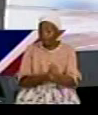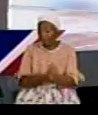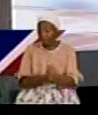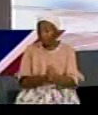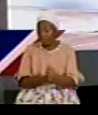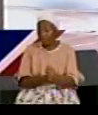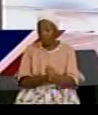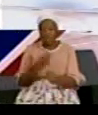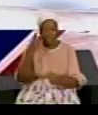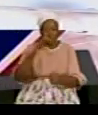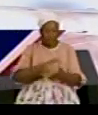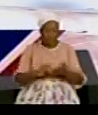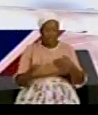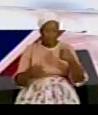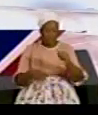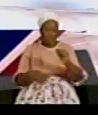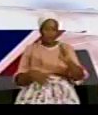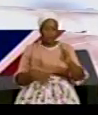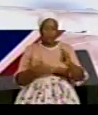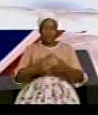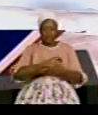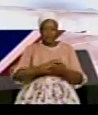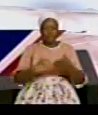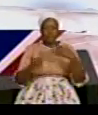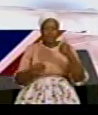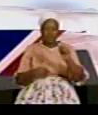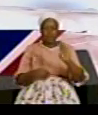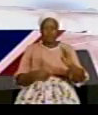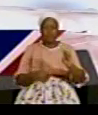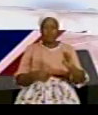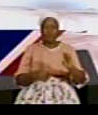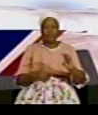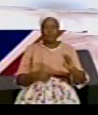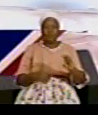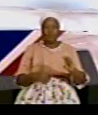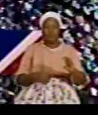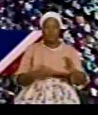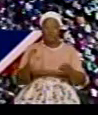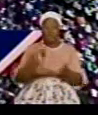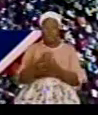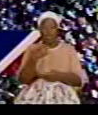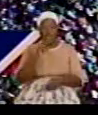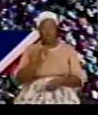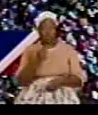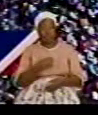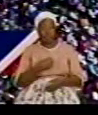verse 17. In verse 17,